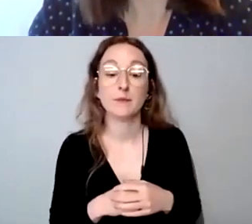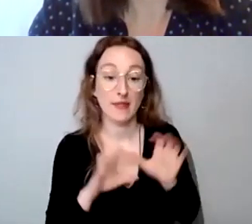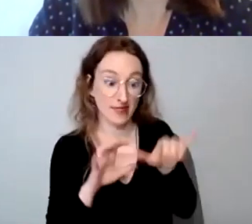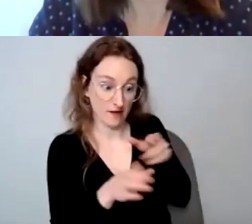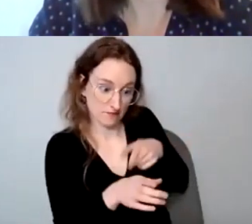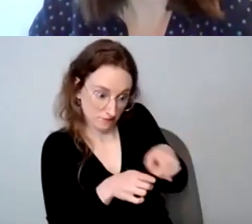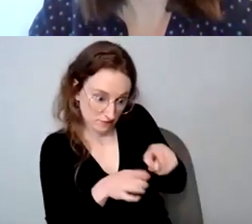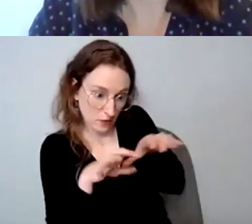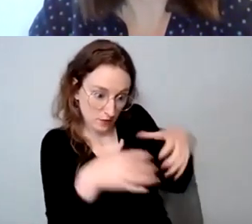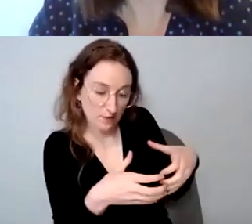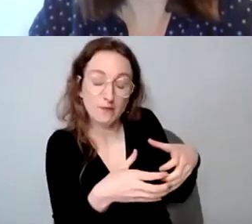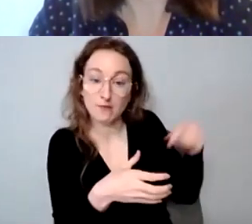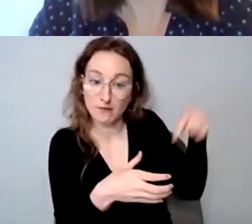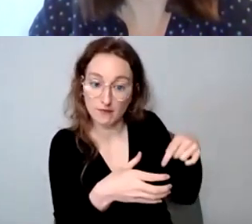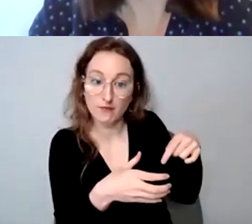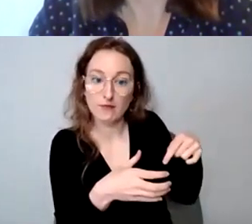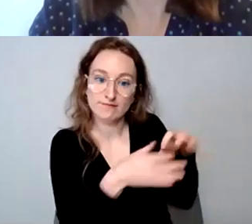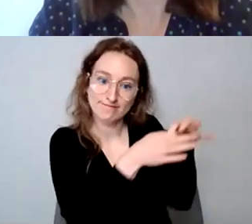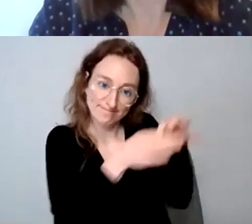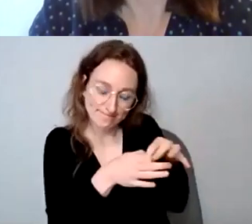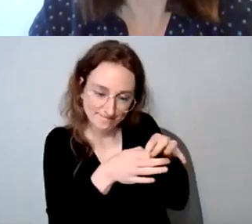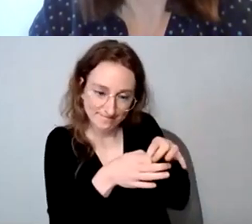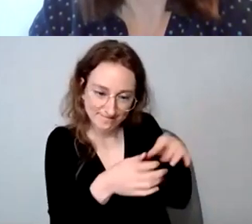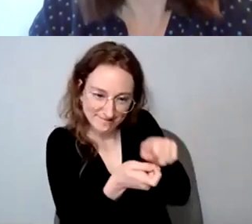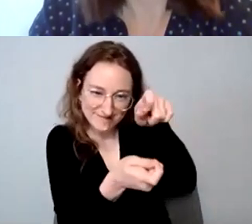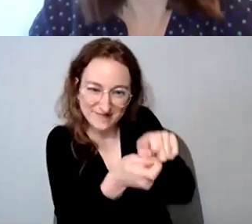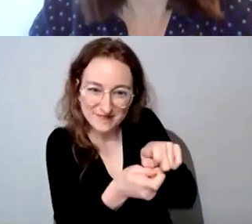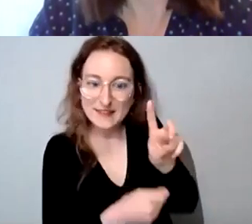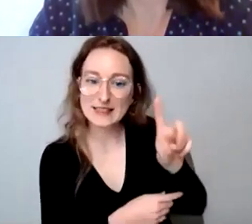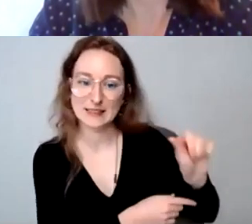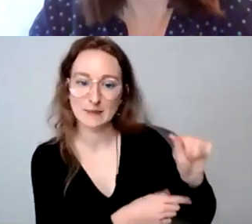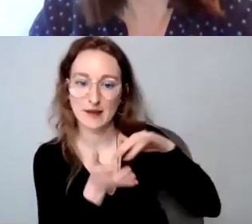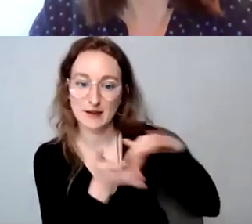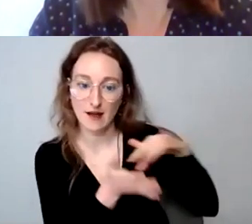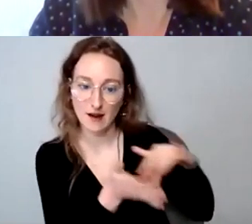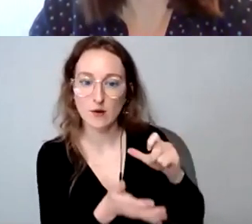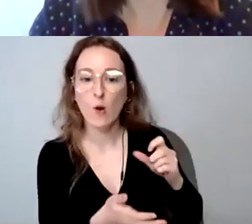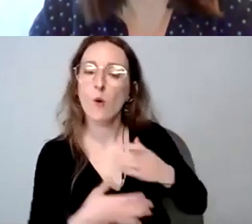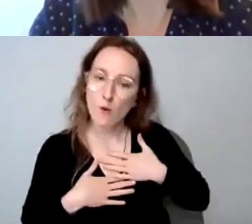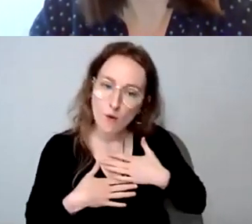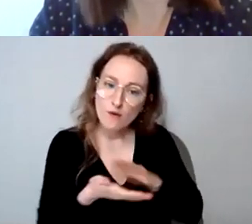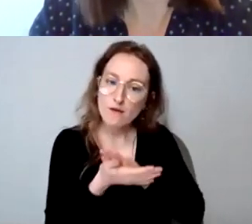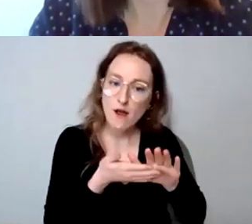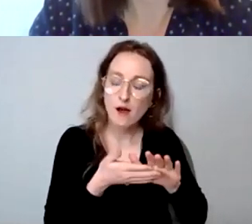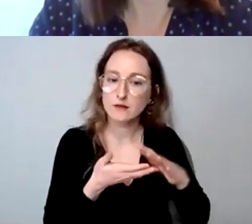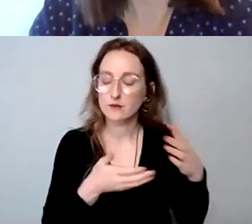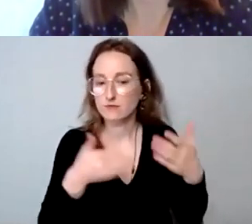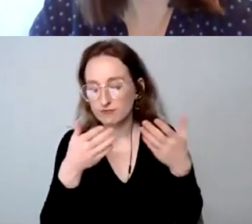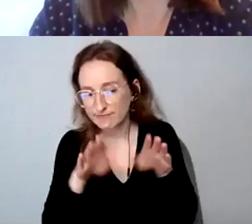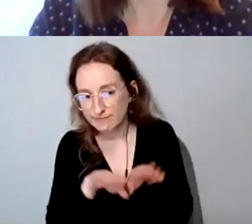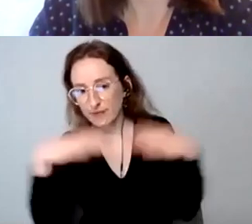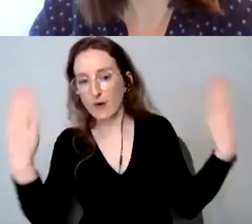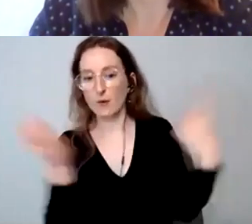Russia, we have a group on disability studies. So that's a great pleasure to have this conversation today on disability